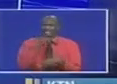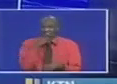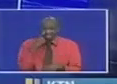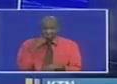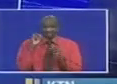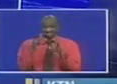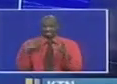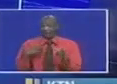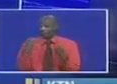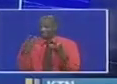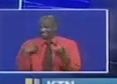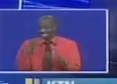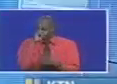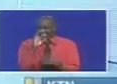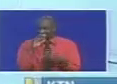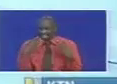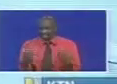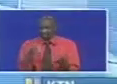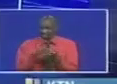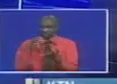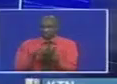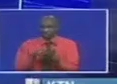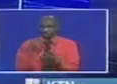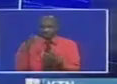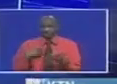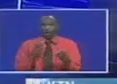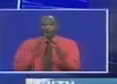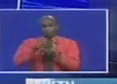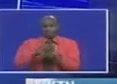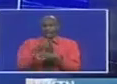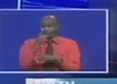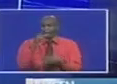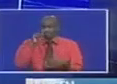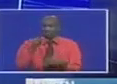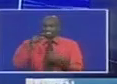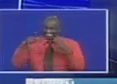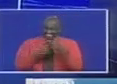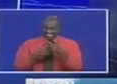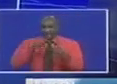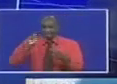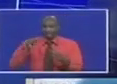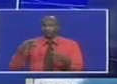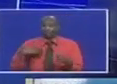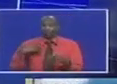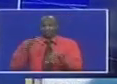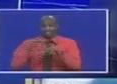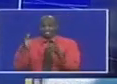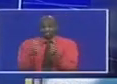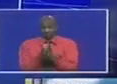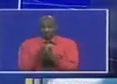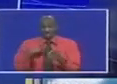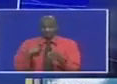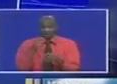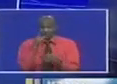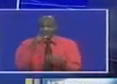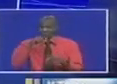some of the numbers, how serious is this situation? You can see over 1.6 million people affected. To be precise,